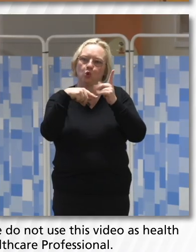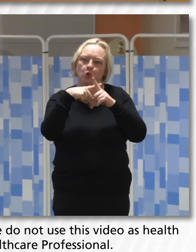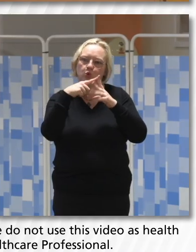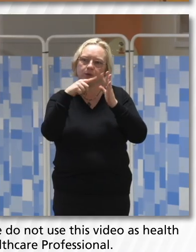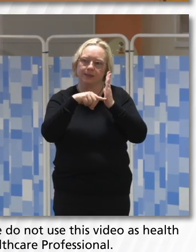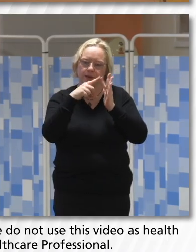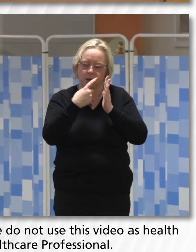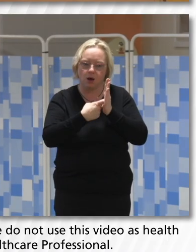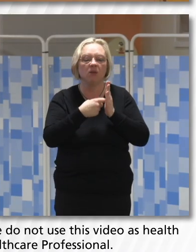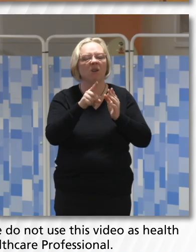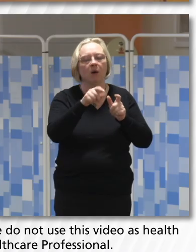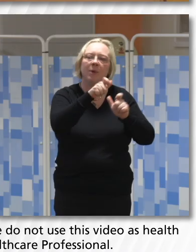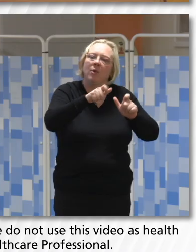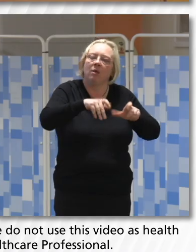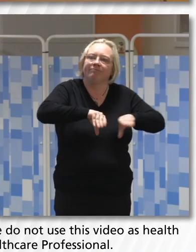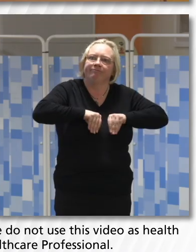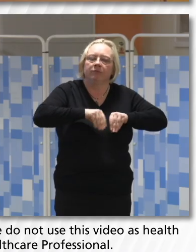age people who are meeting together.